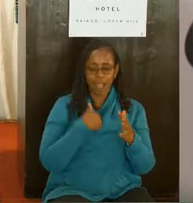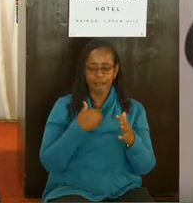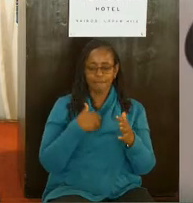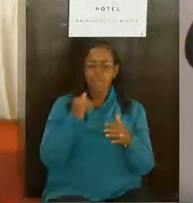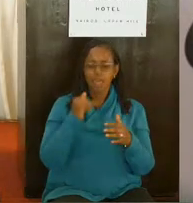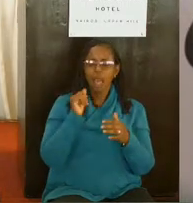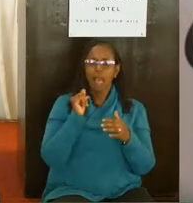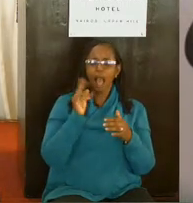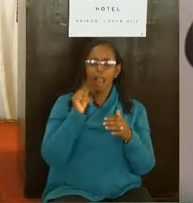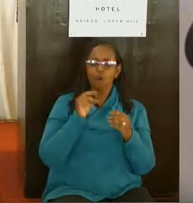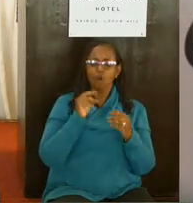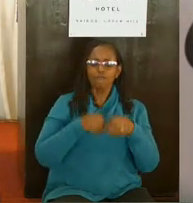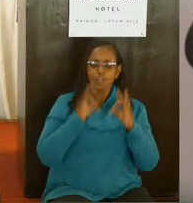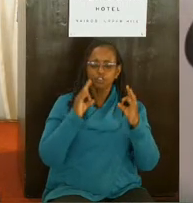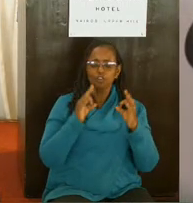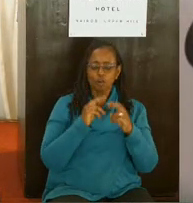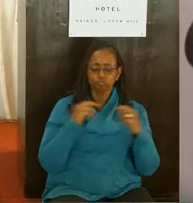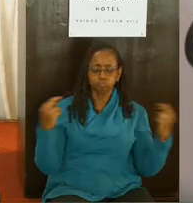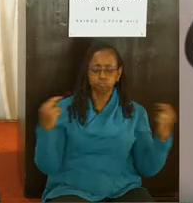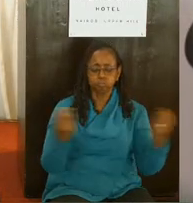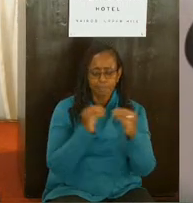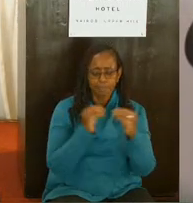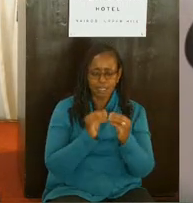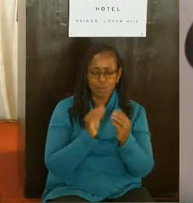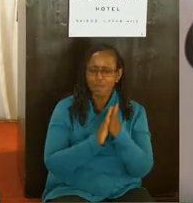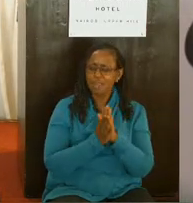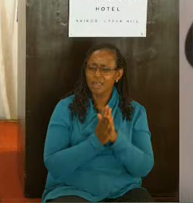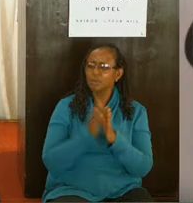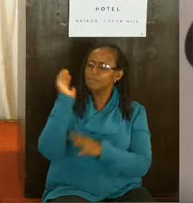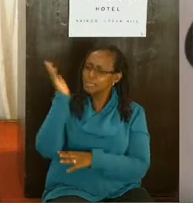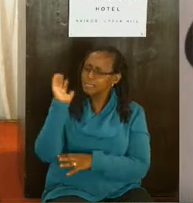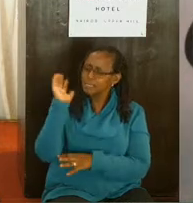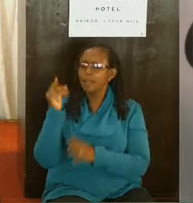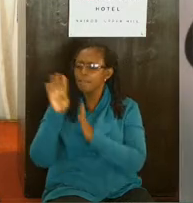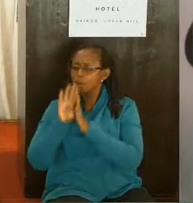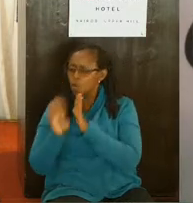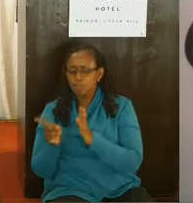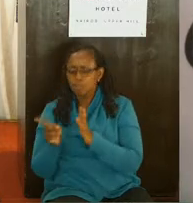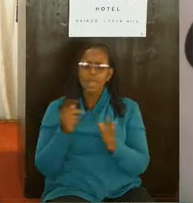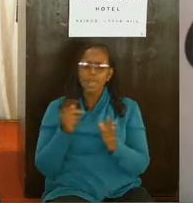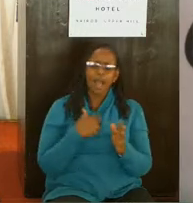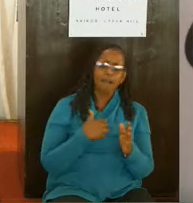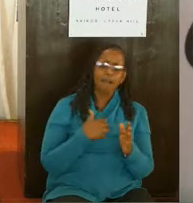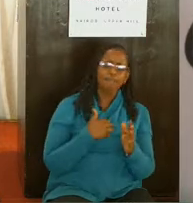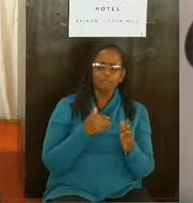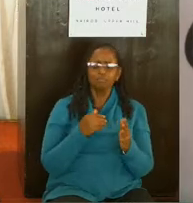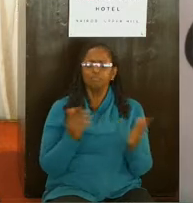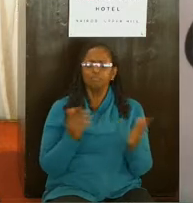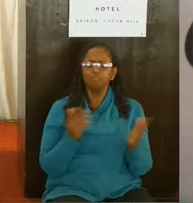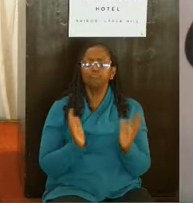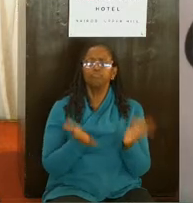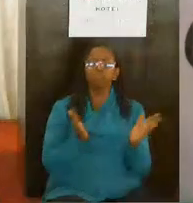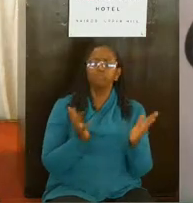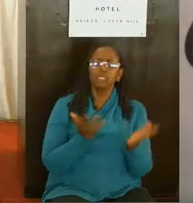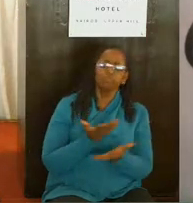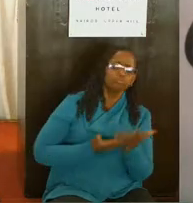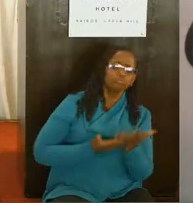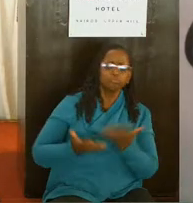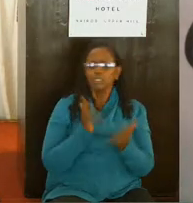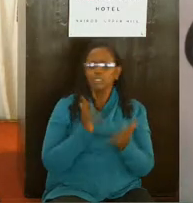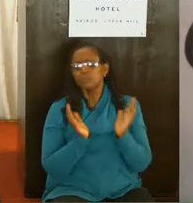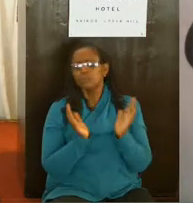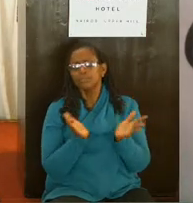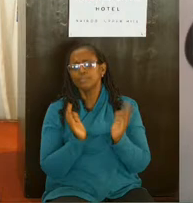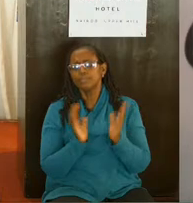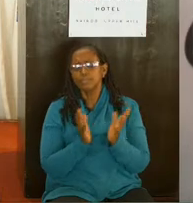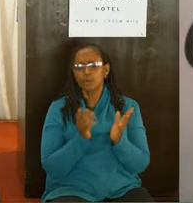without necessarily having papers programs and all that and say who are we serving are the people we